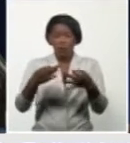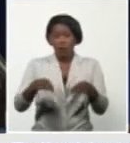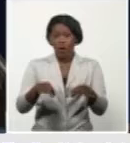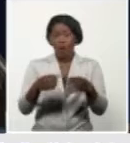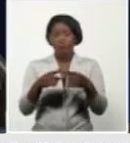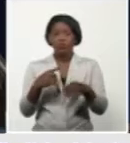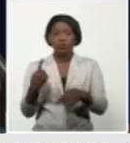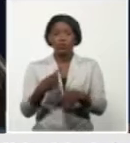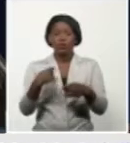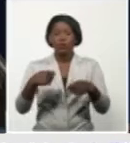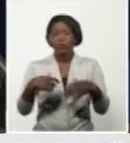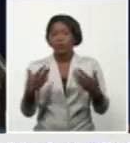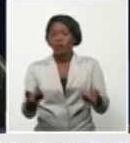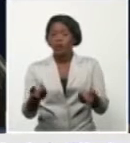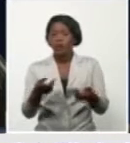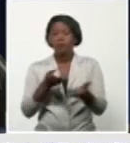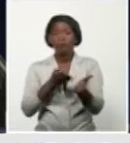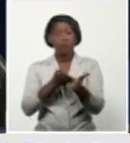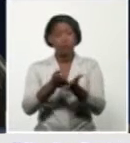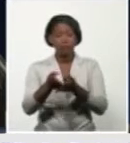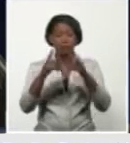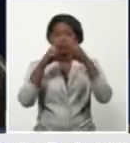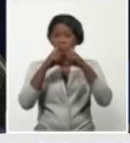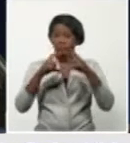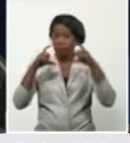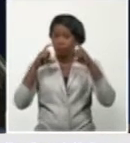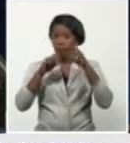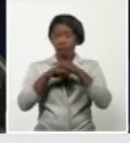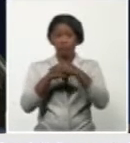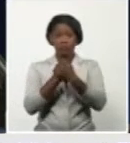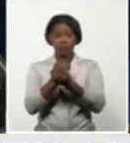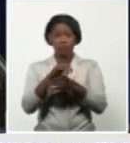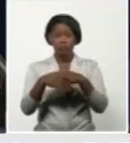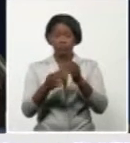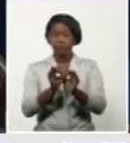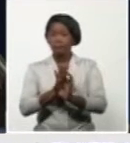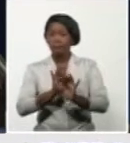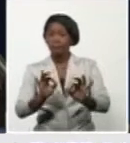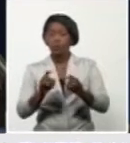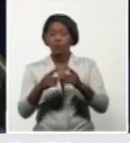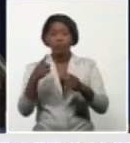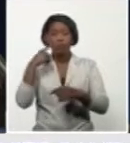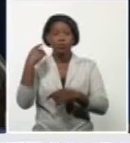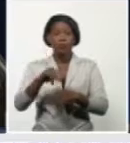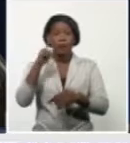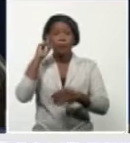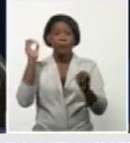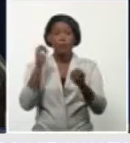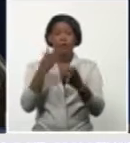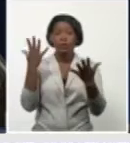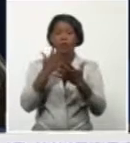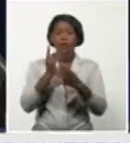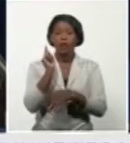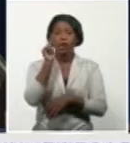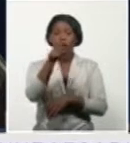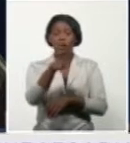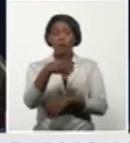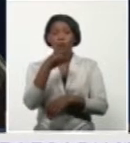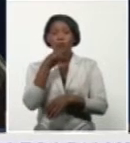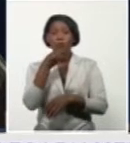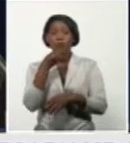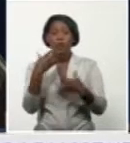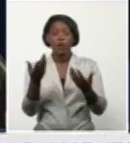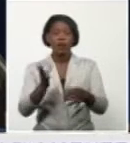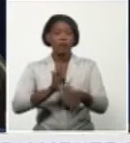no symptoms, and this illustrates the importance of the need of protecting ourselves because we don't know who might be